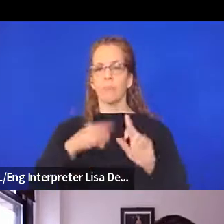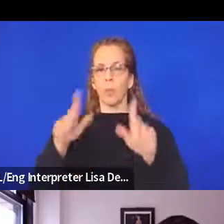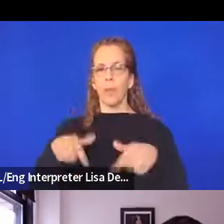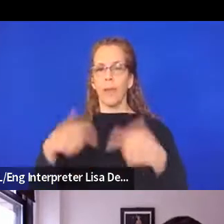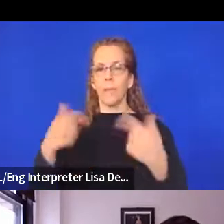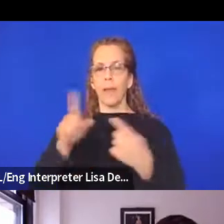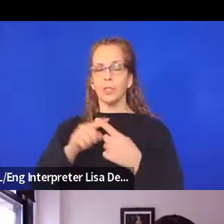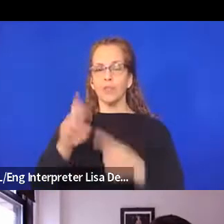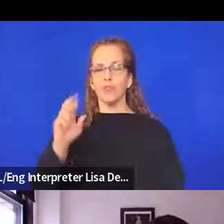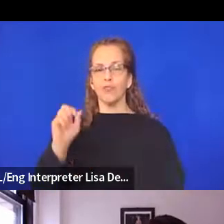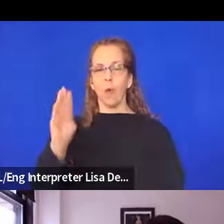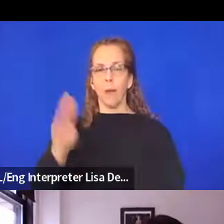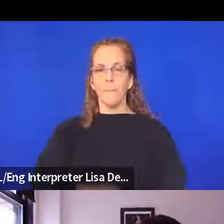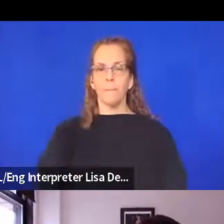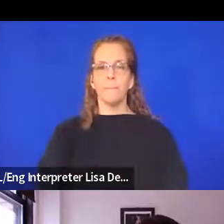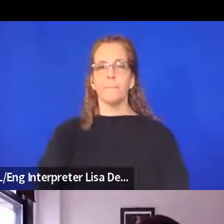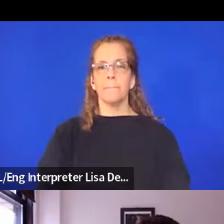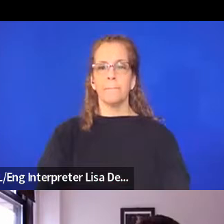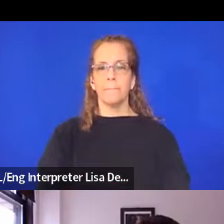to Rob.